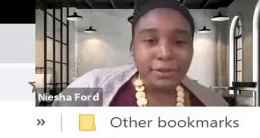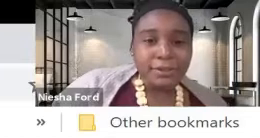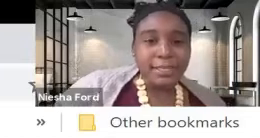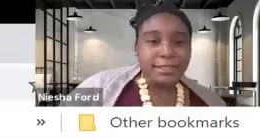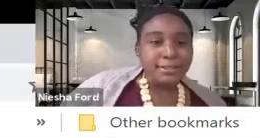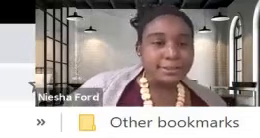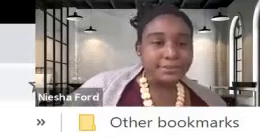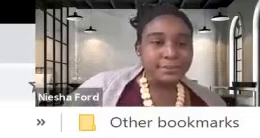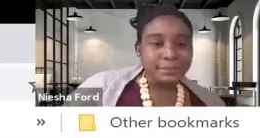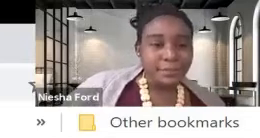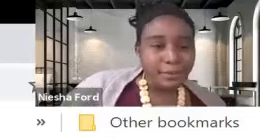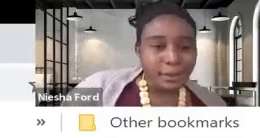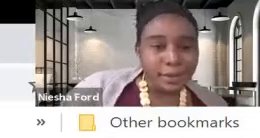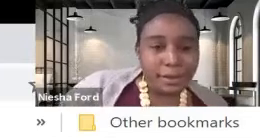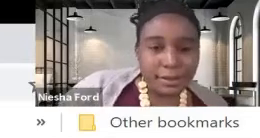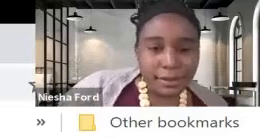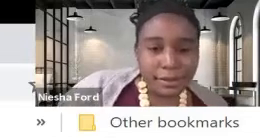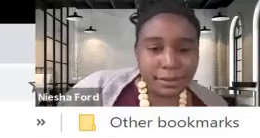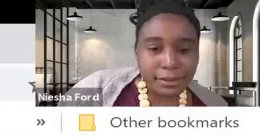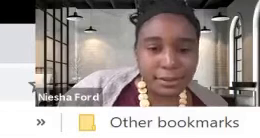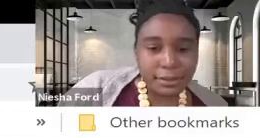New Orleans,